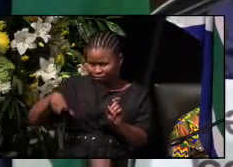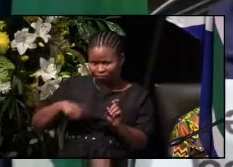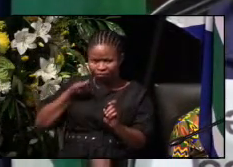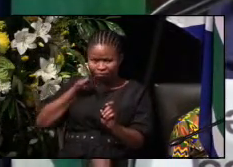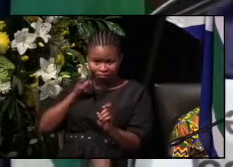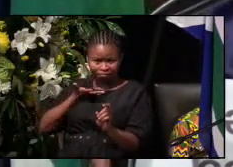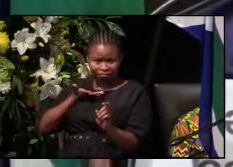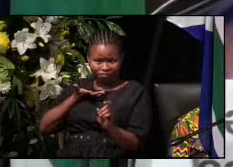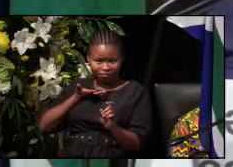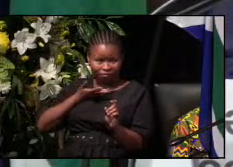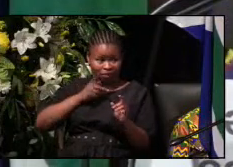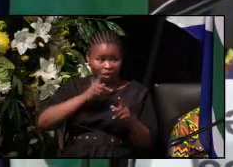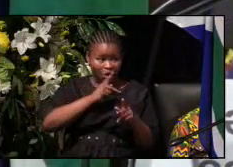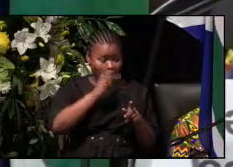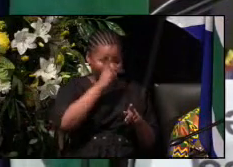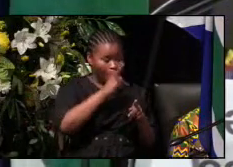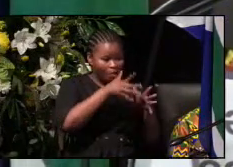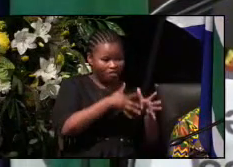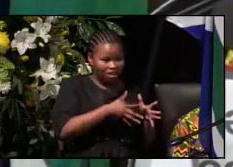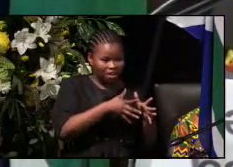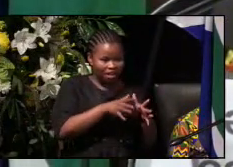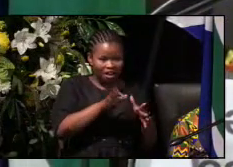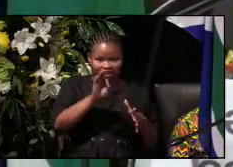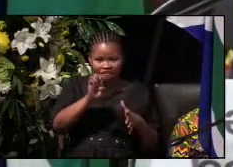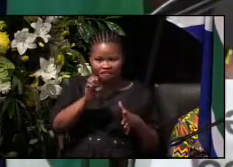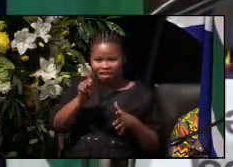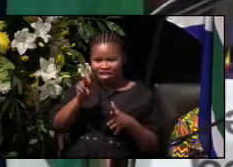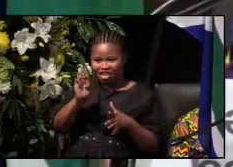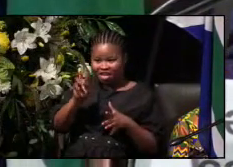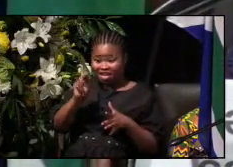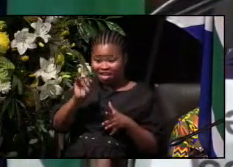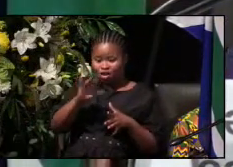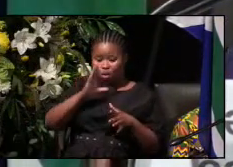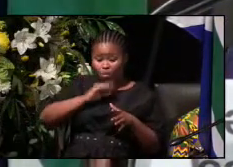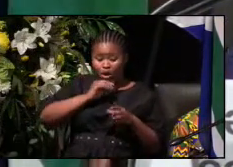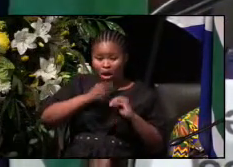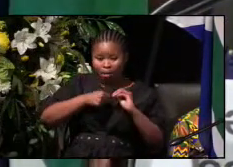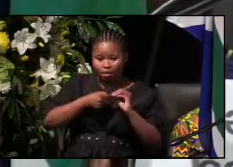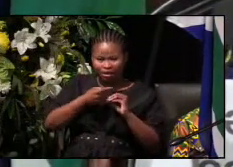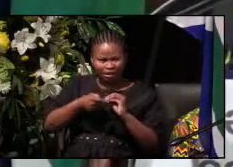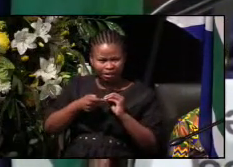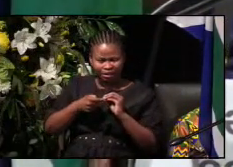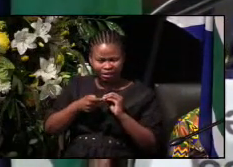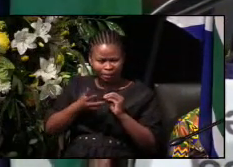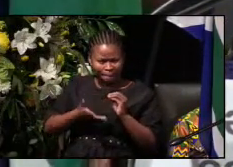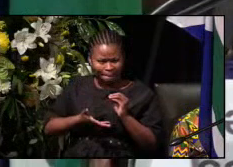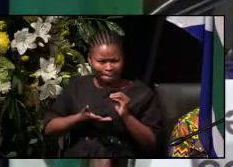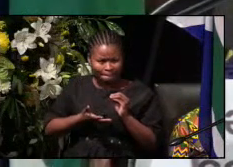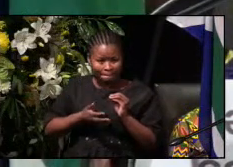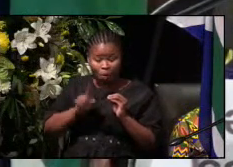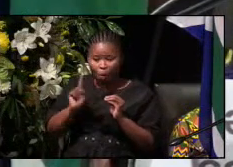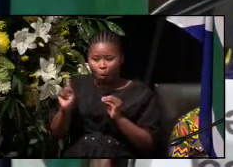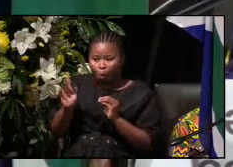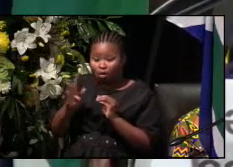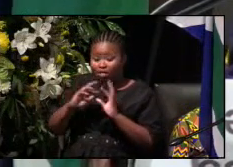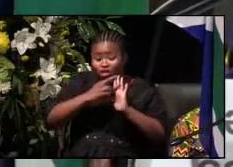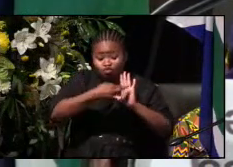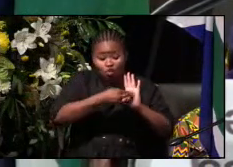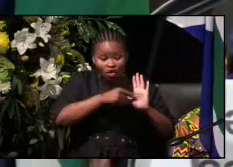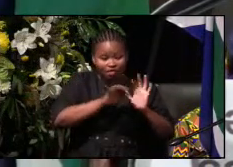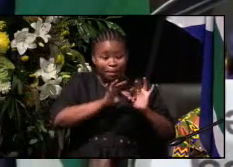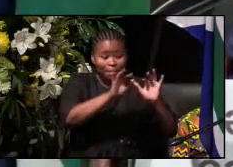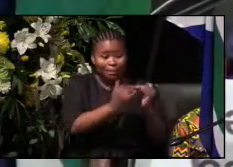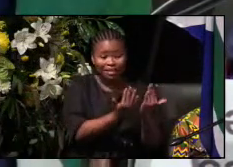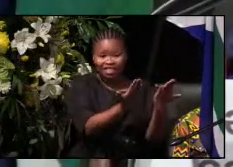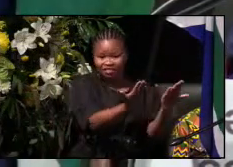gentlemen and of course professor samadhafikeni in his role as the chairperson of Public Service Commission that what is the role